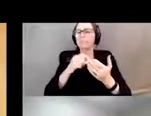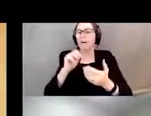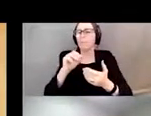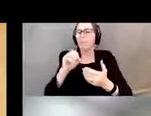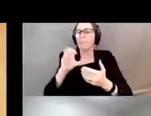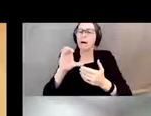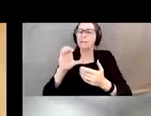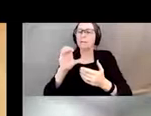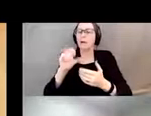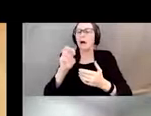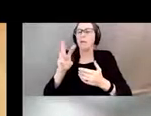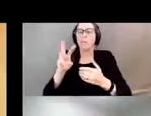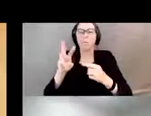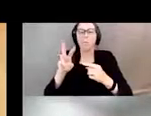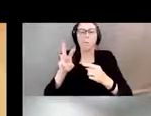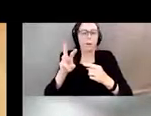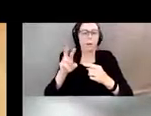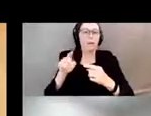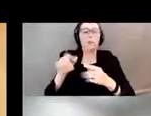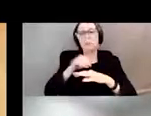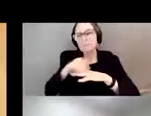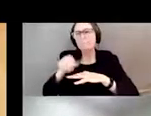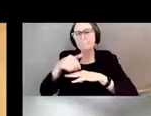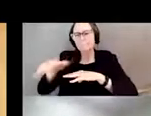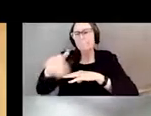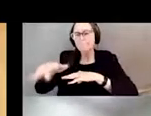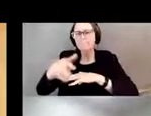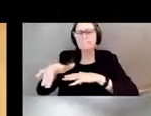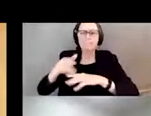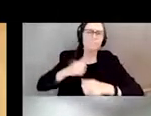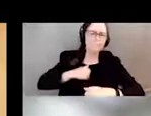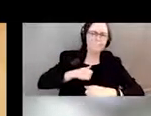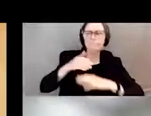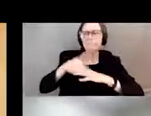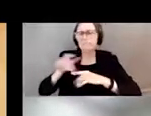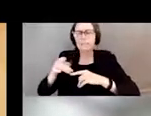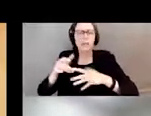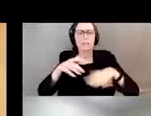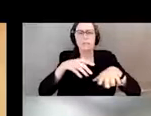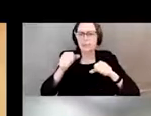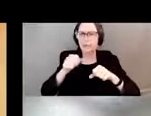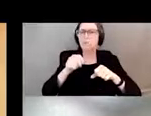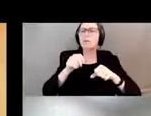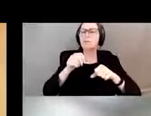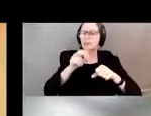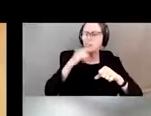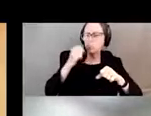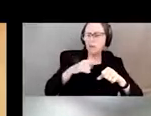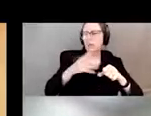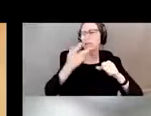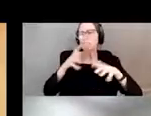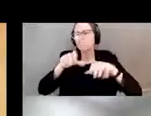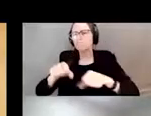orders tens of thousands of Soviet combat troops to leave the Soviet Union and occupy the major cities